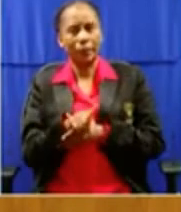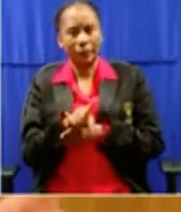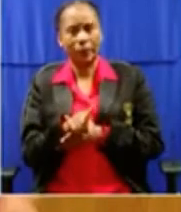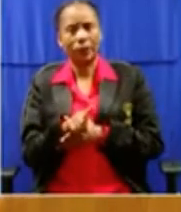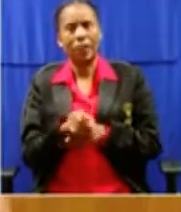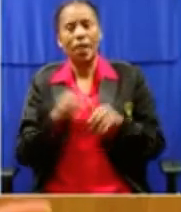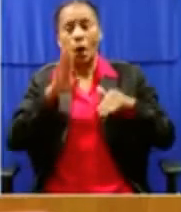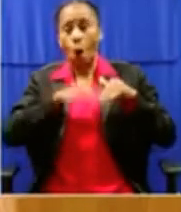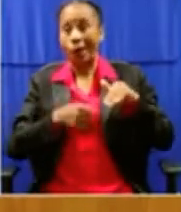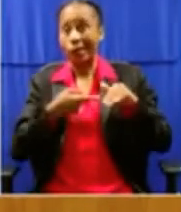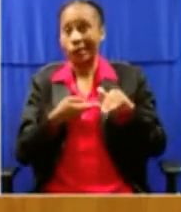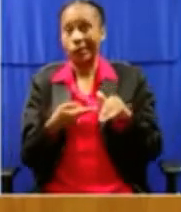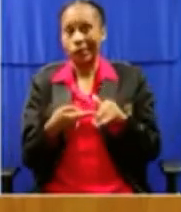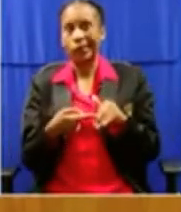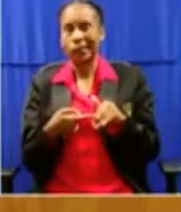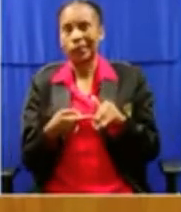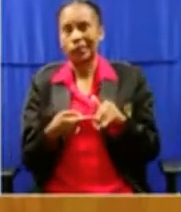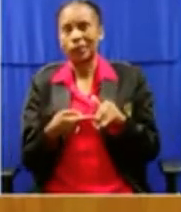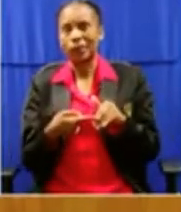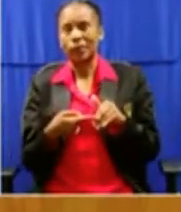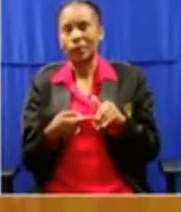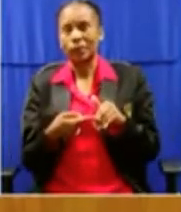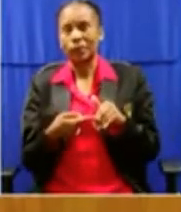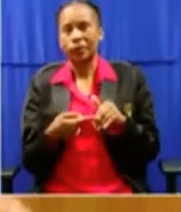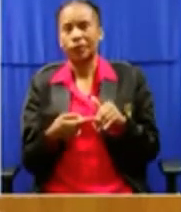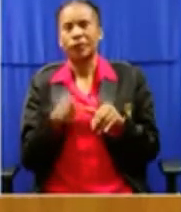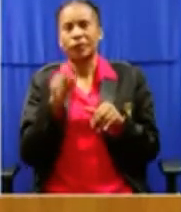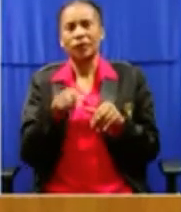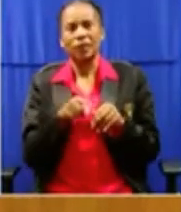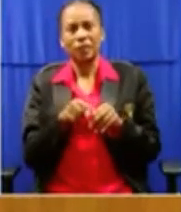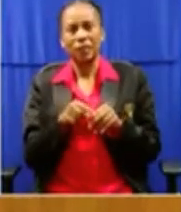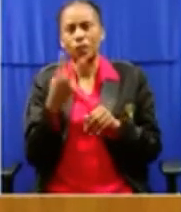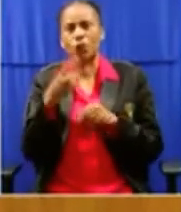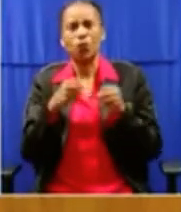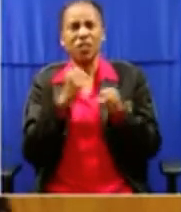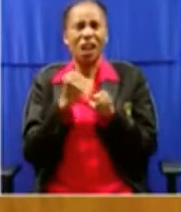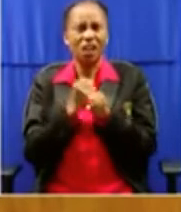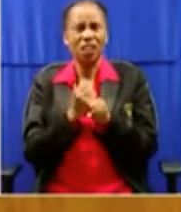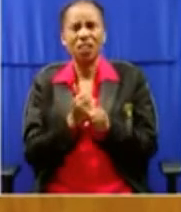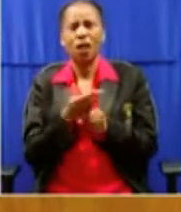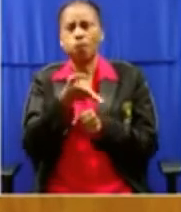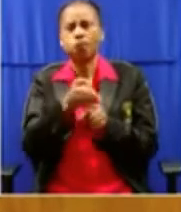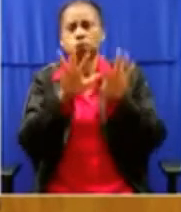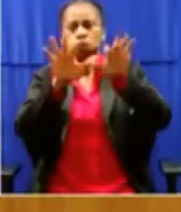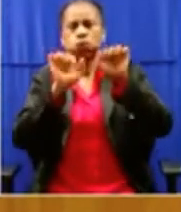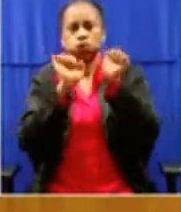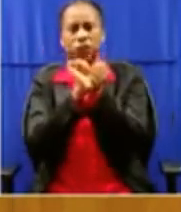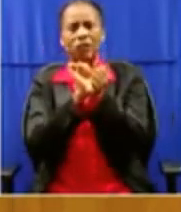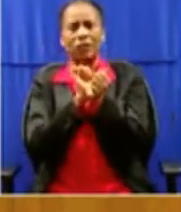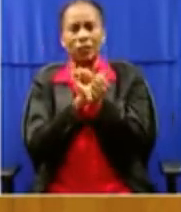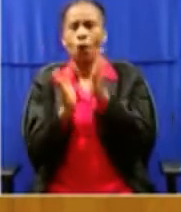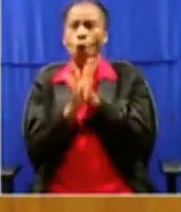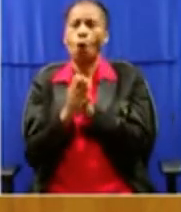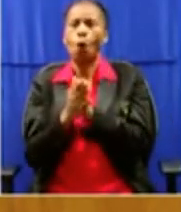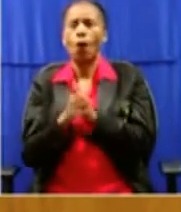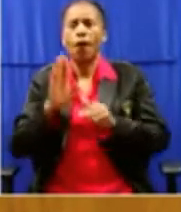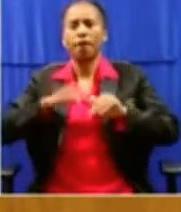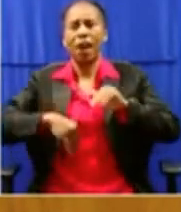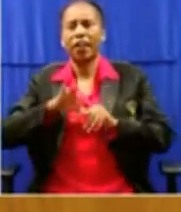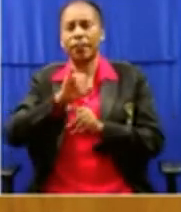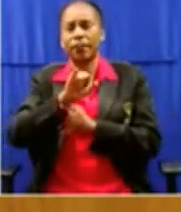has a penal provision of 2 years or a fine, 2 years imprisonment, and that existed before